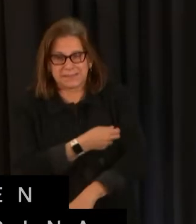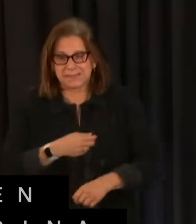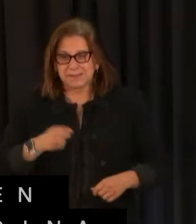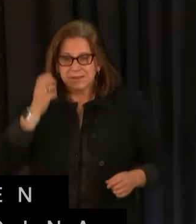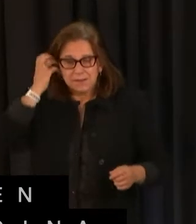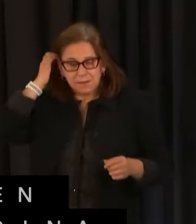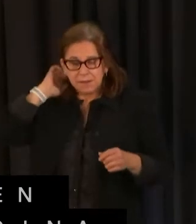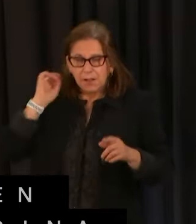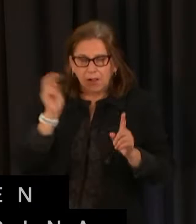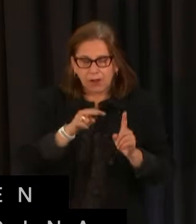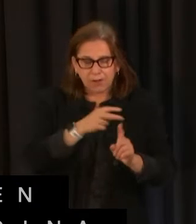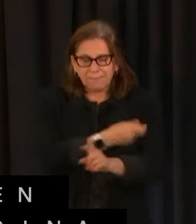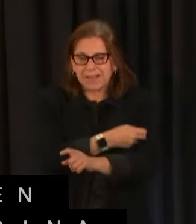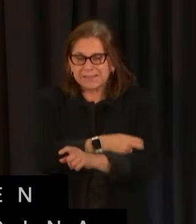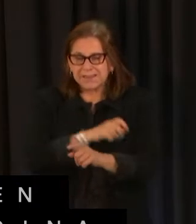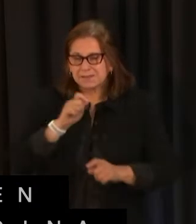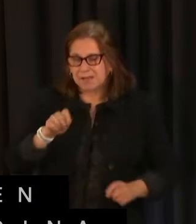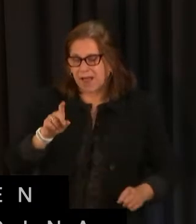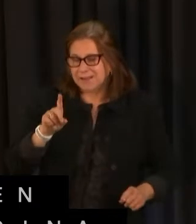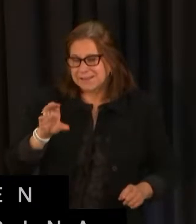vaccinate.dc.gov 855 or call